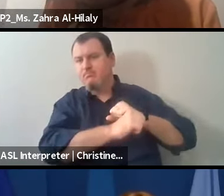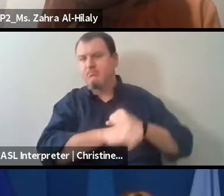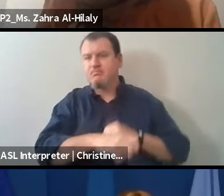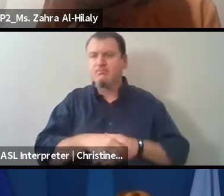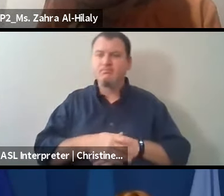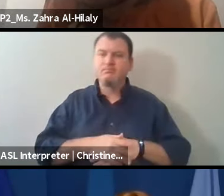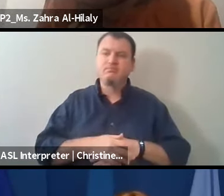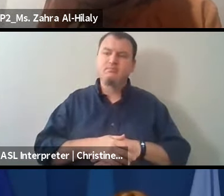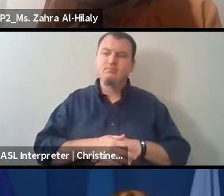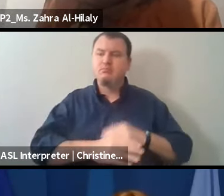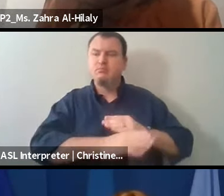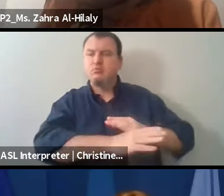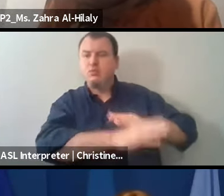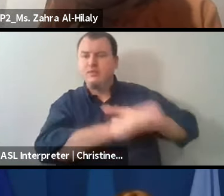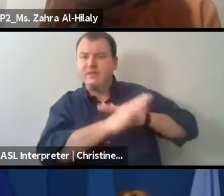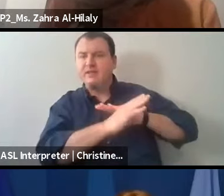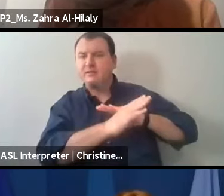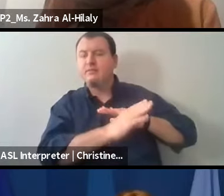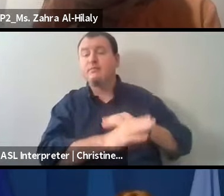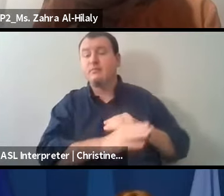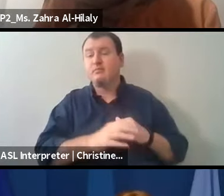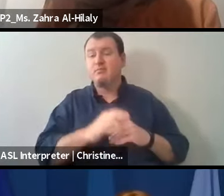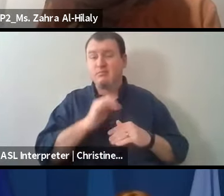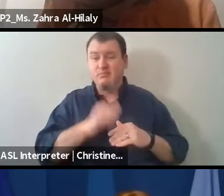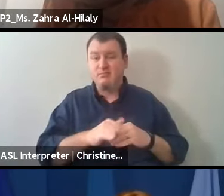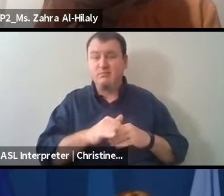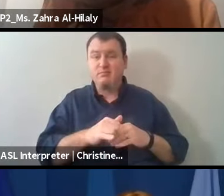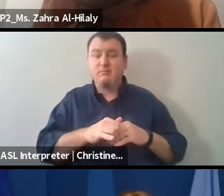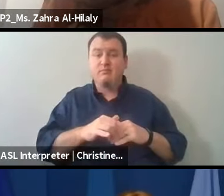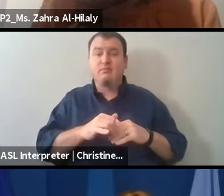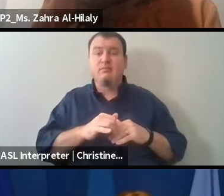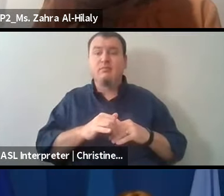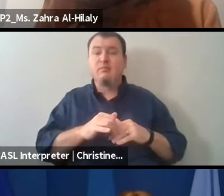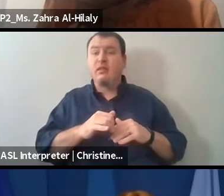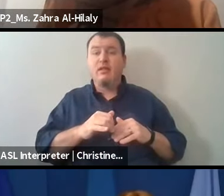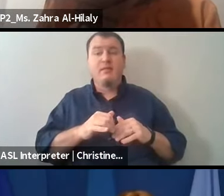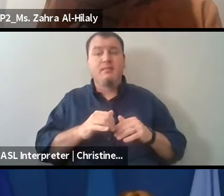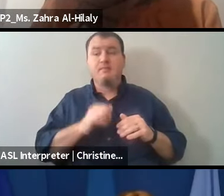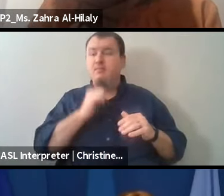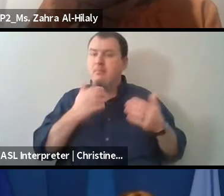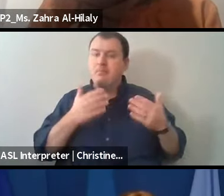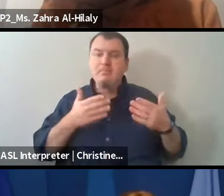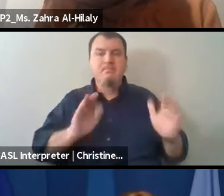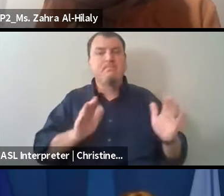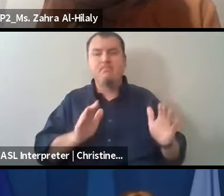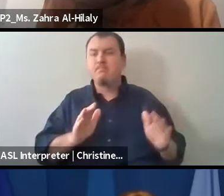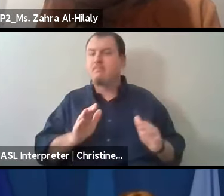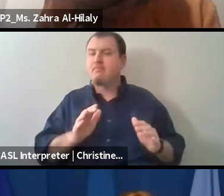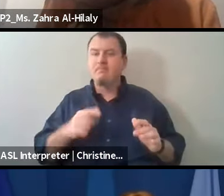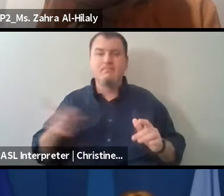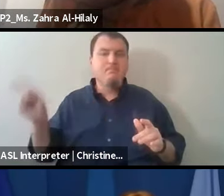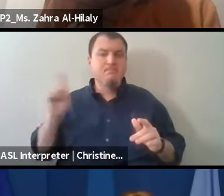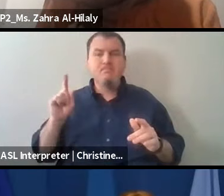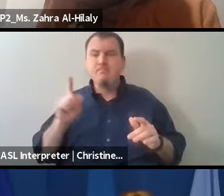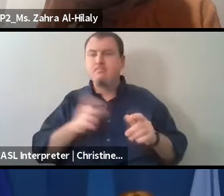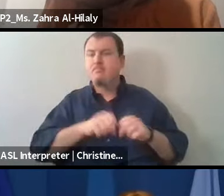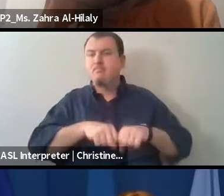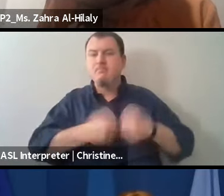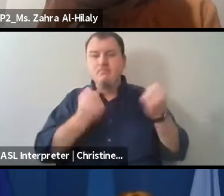Being preventative is leaving no space for would-be perpetrators